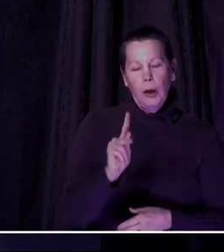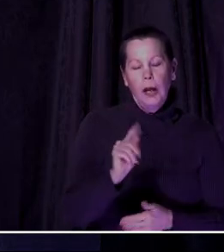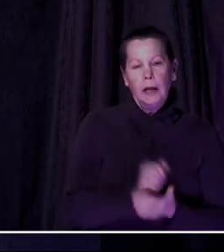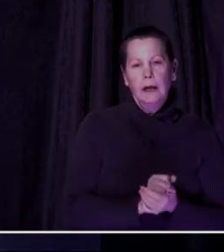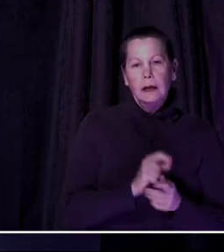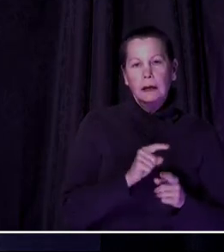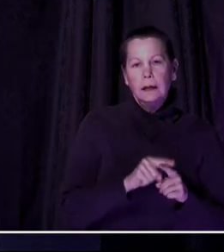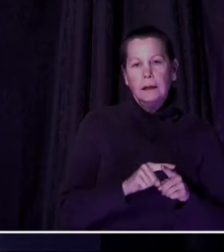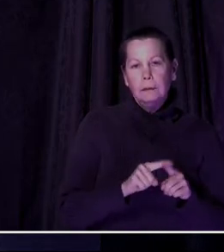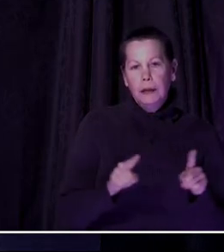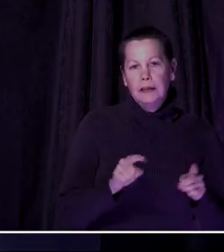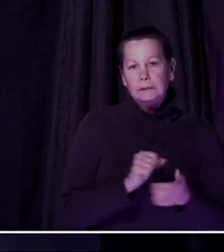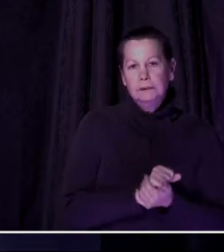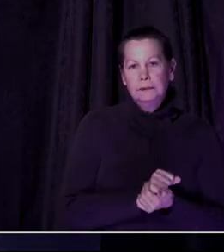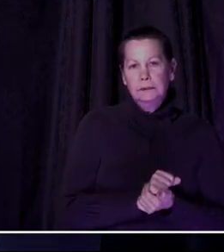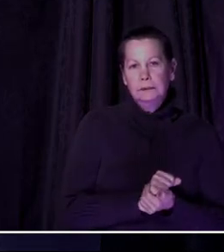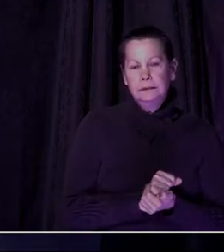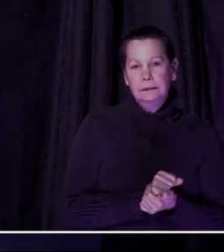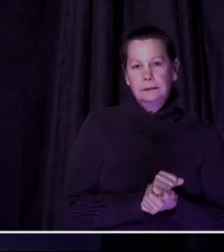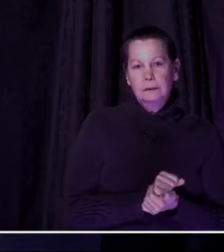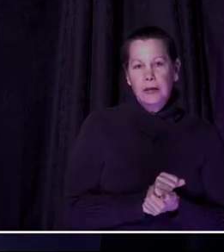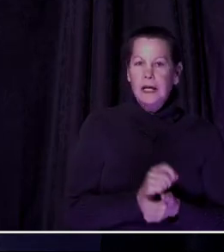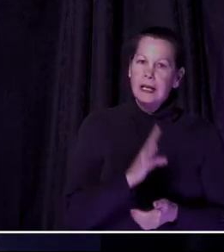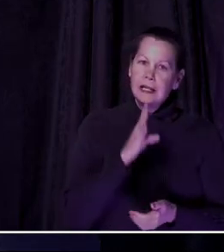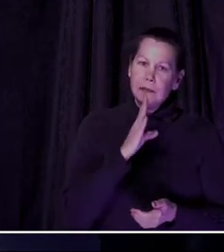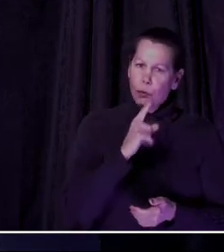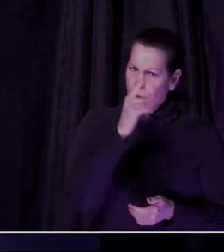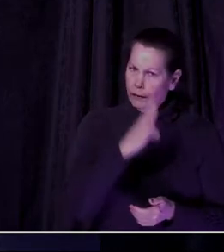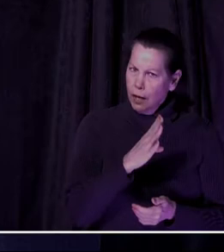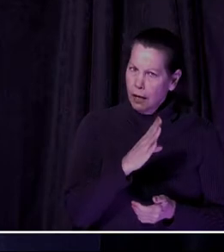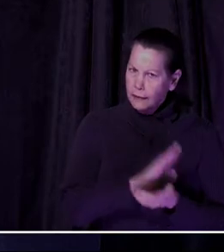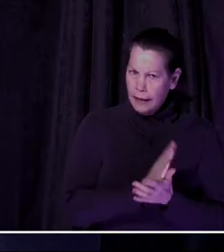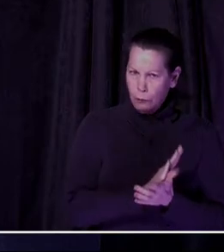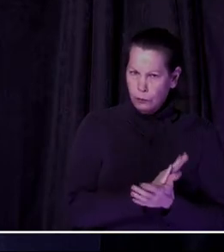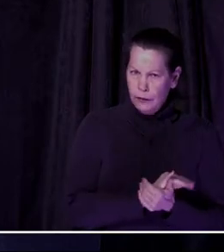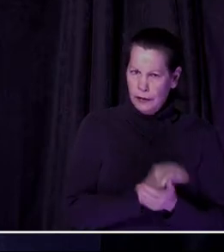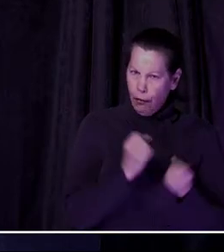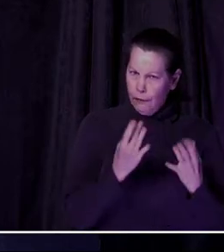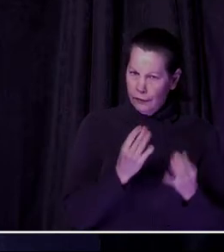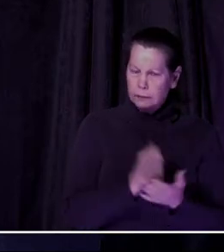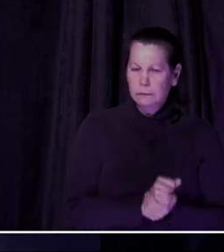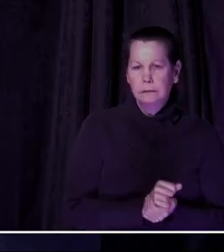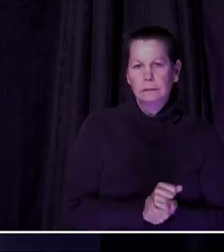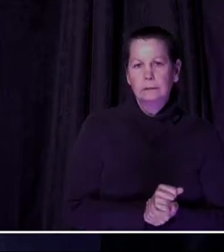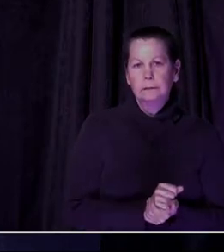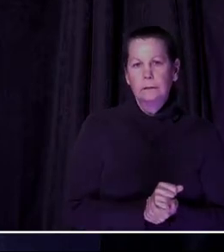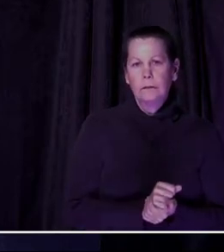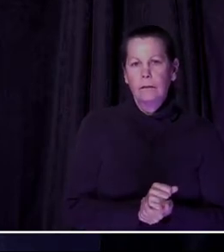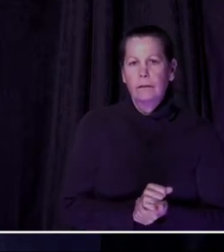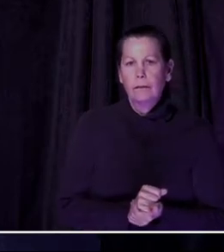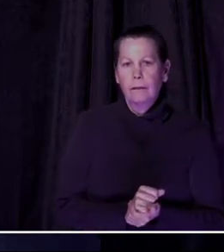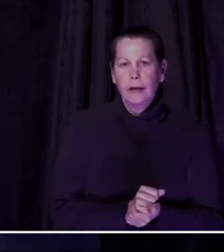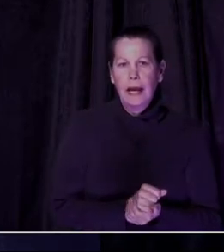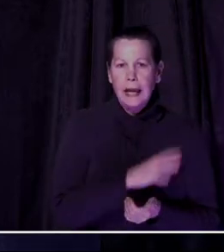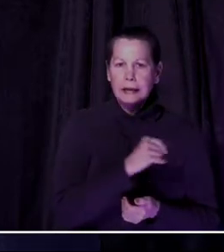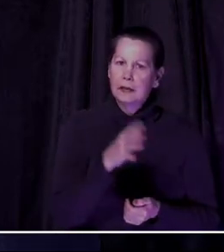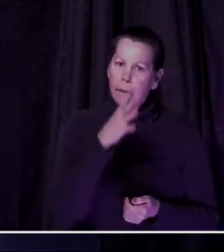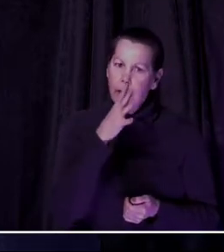Gump character. He spoke of God often. Him and his mother,